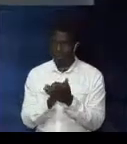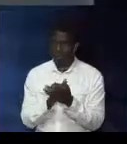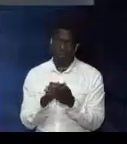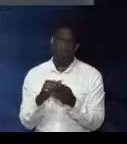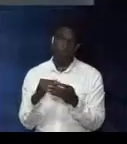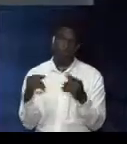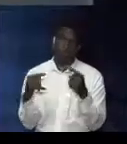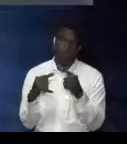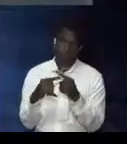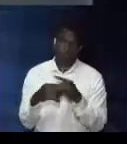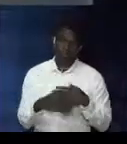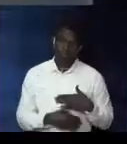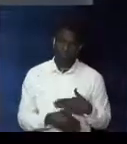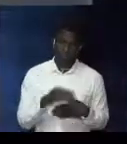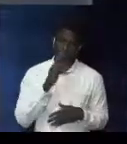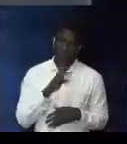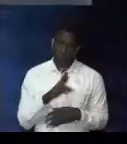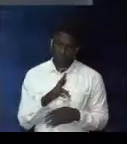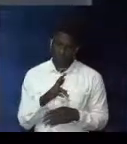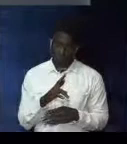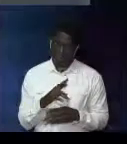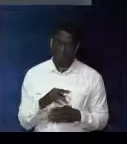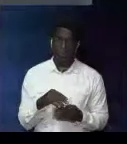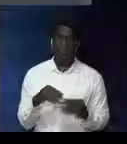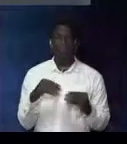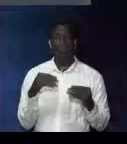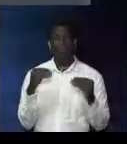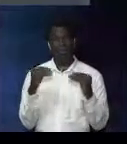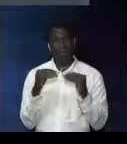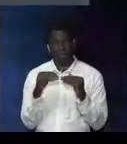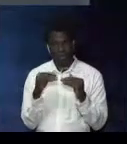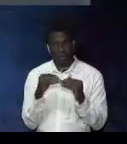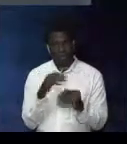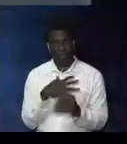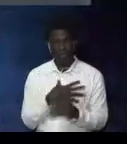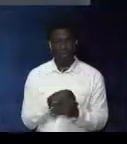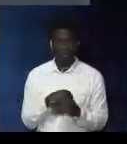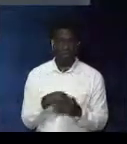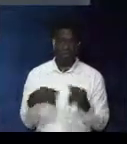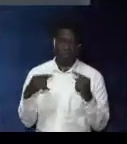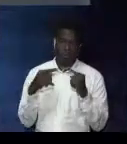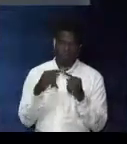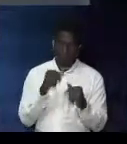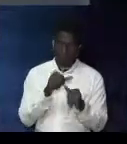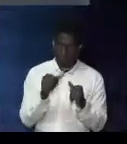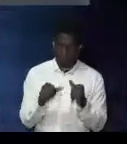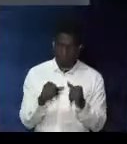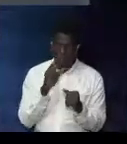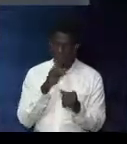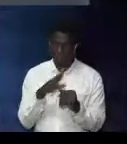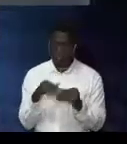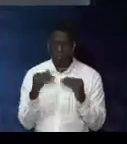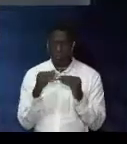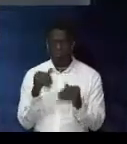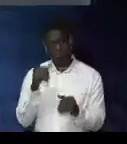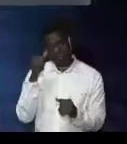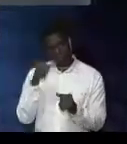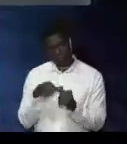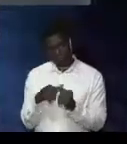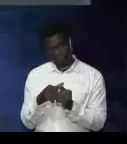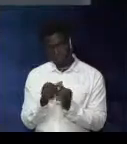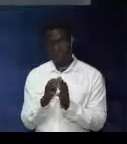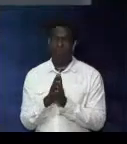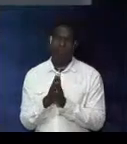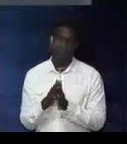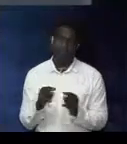them a parallelogram. Then opposite sides are equal. Always remember this property. Now moving